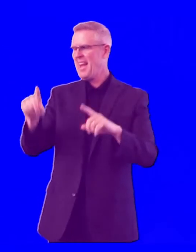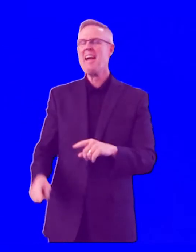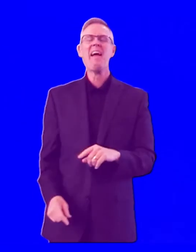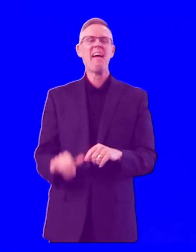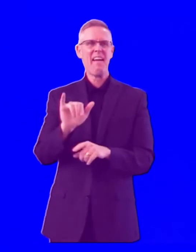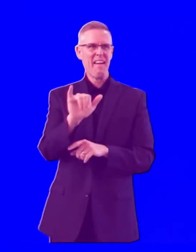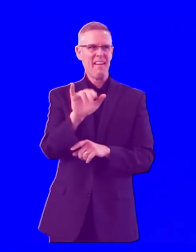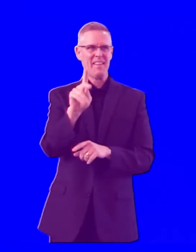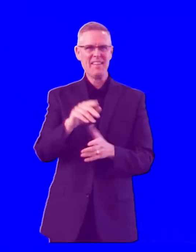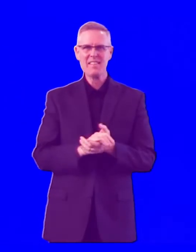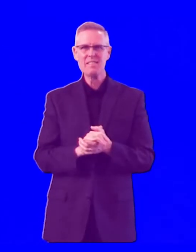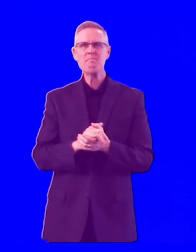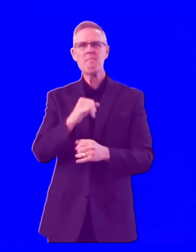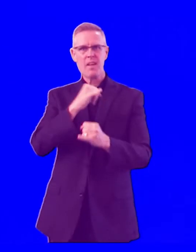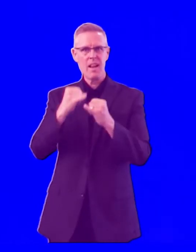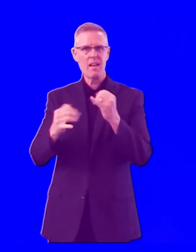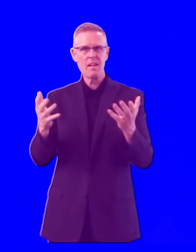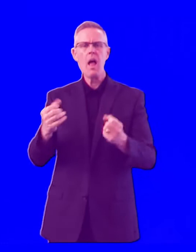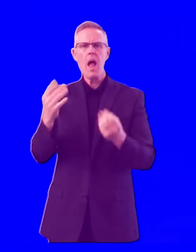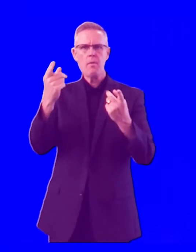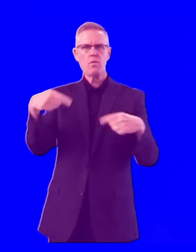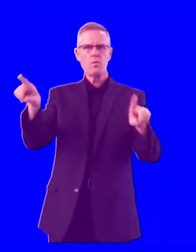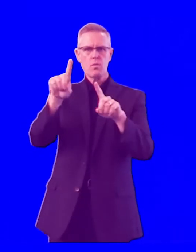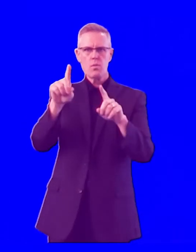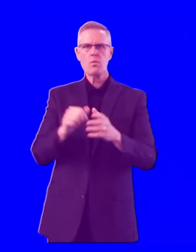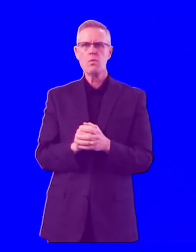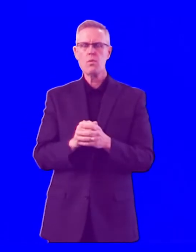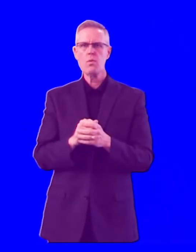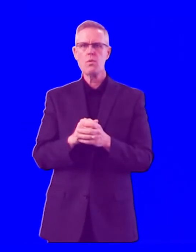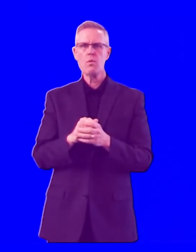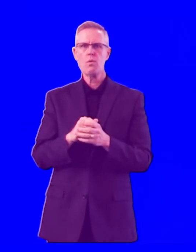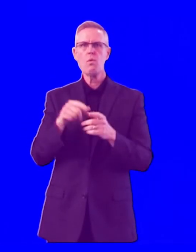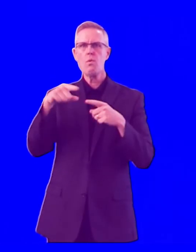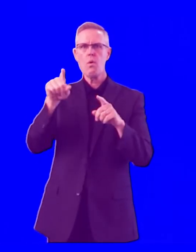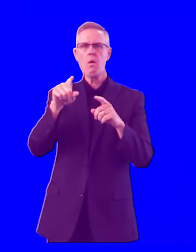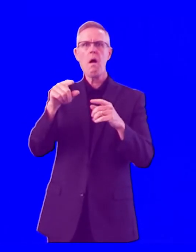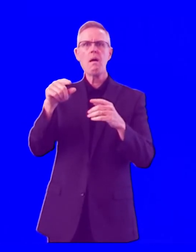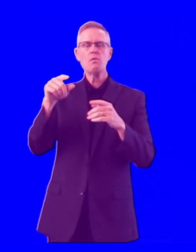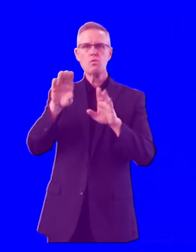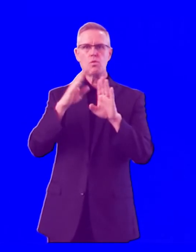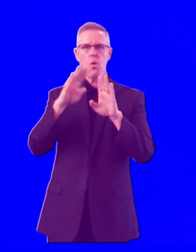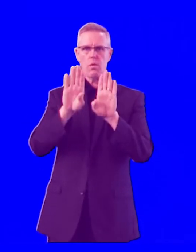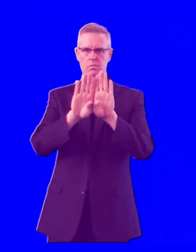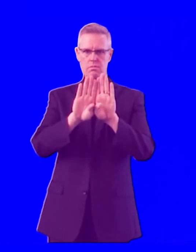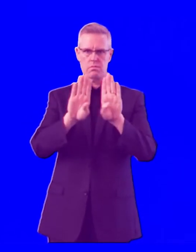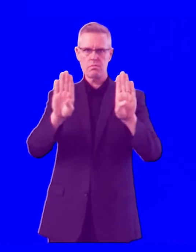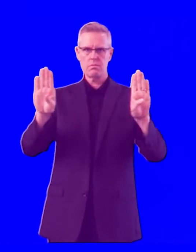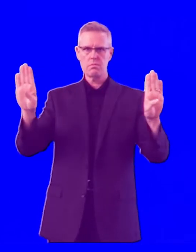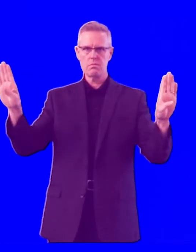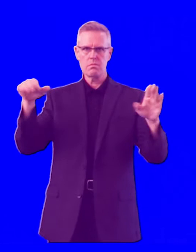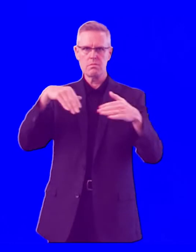better, right? And finally, how many of you went through the automatic doors to enter the lottery